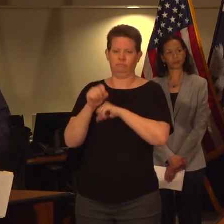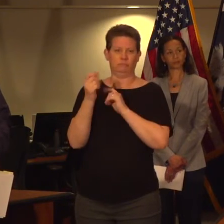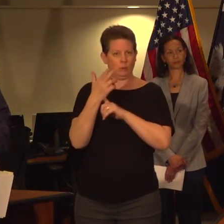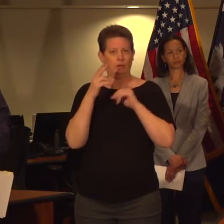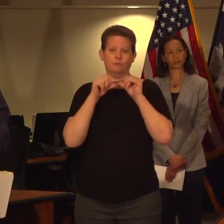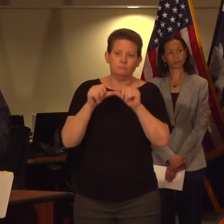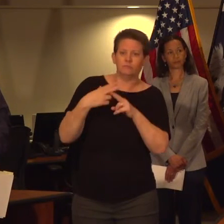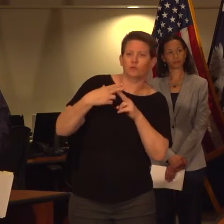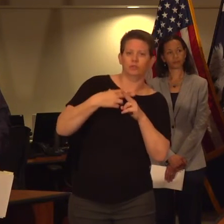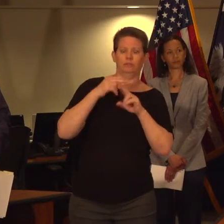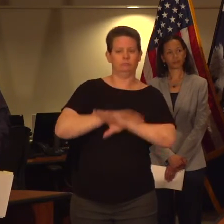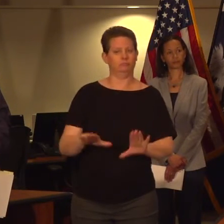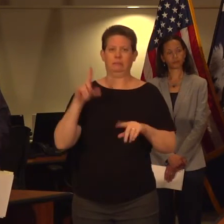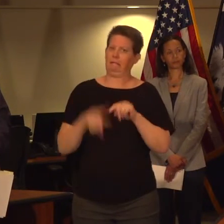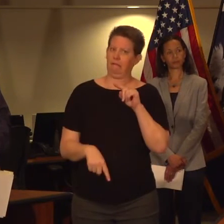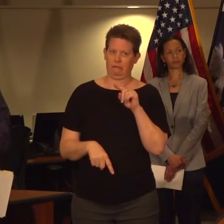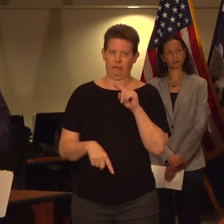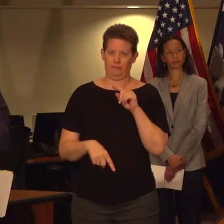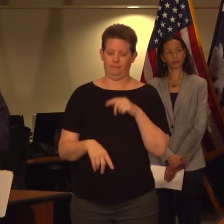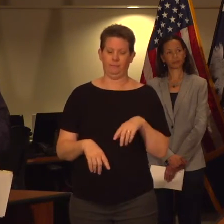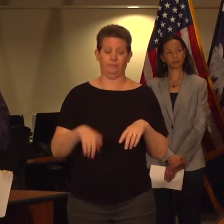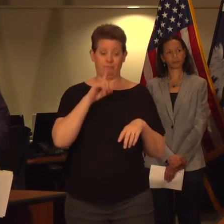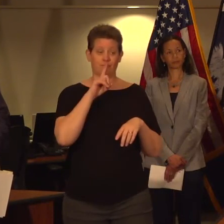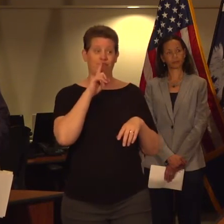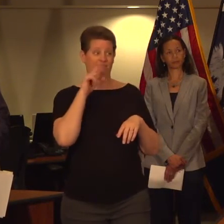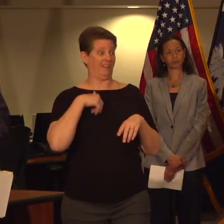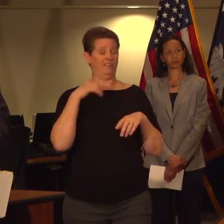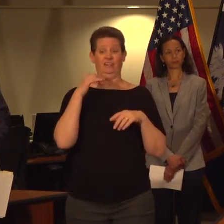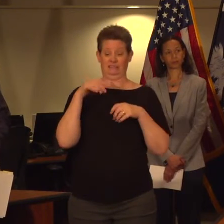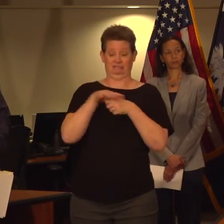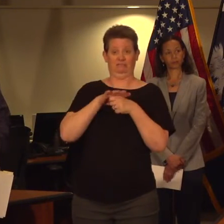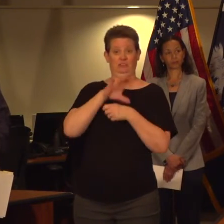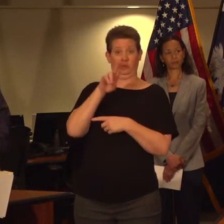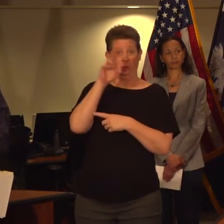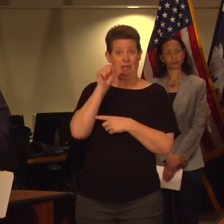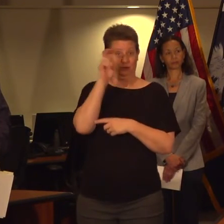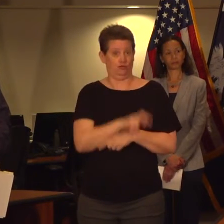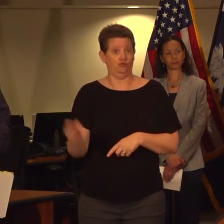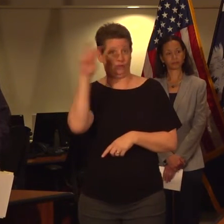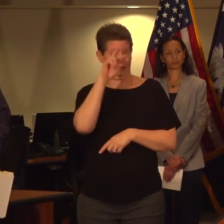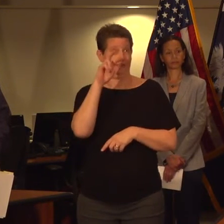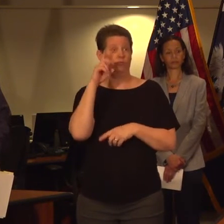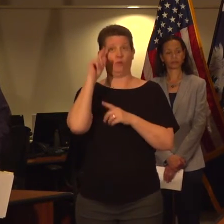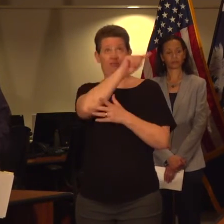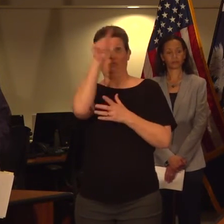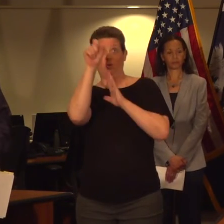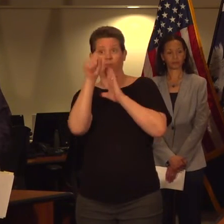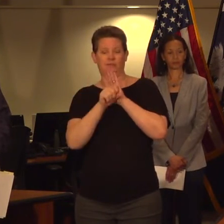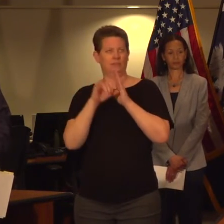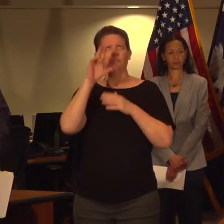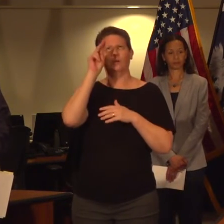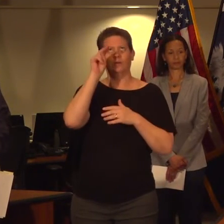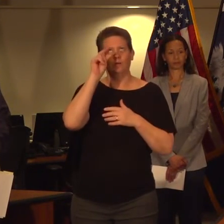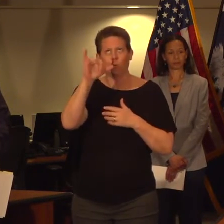Disease Control. They actually issued a domestic travel advisory for those states asking those people to stay there. That was New York,